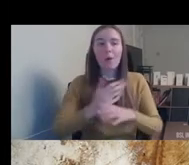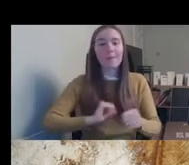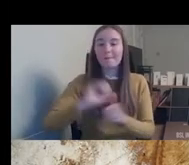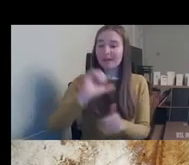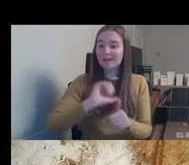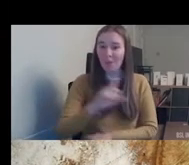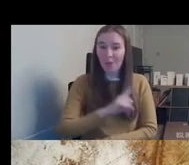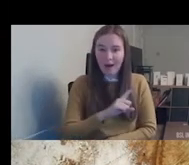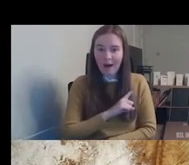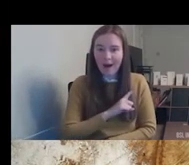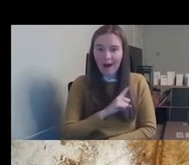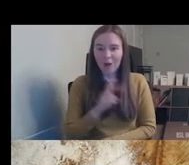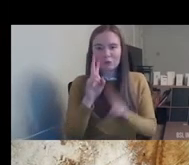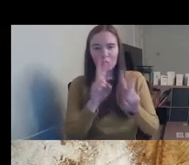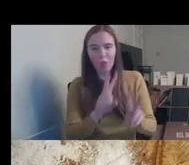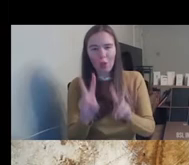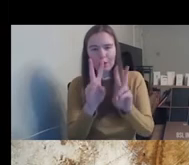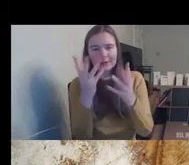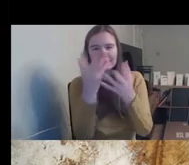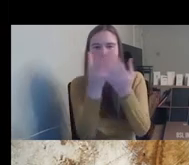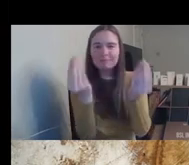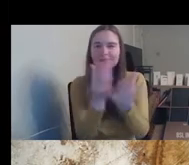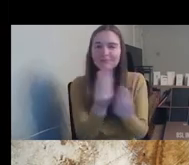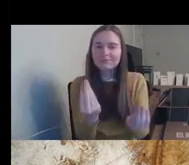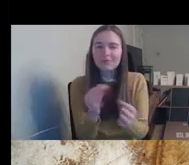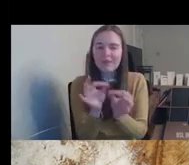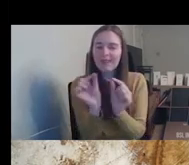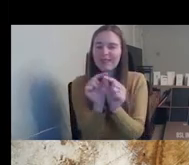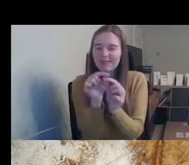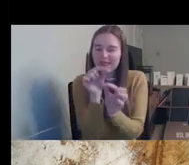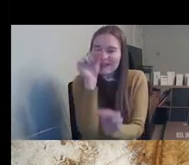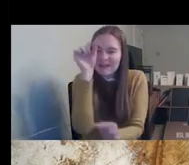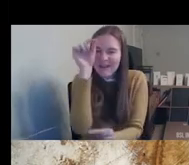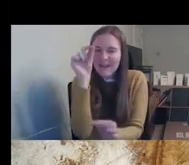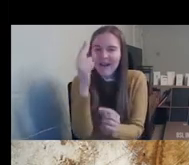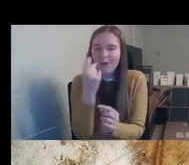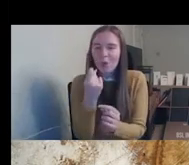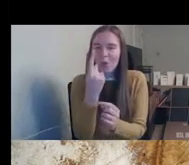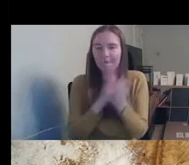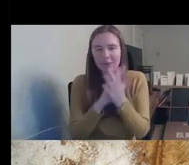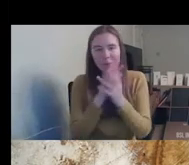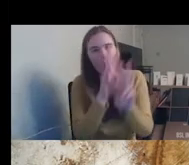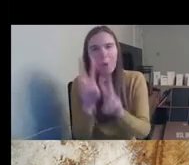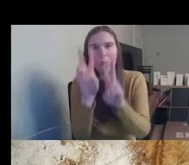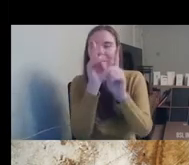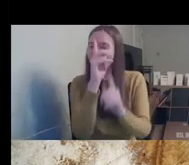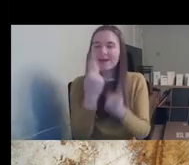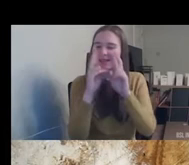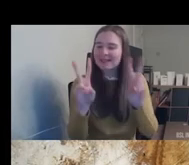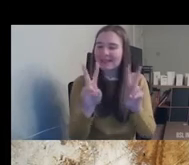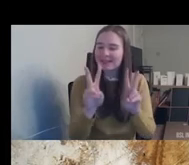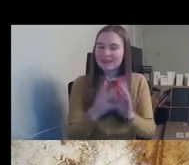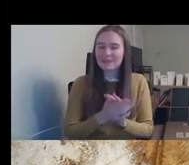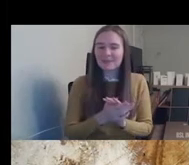of disappears. was a very, it's a very thin wire. It sort of disappears in the dome. So when you